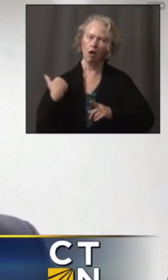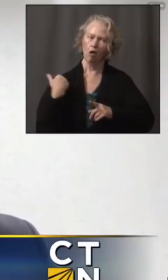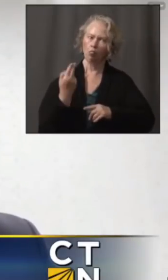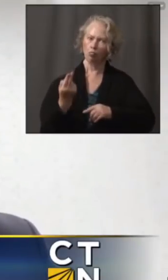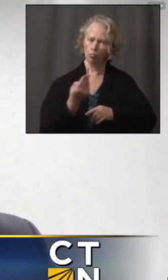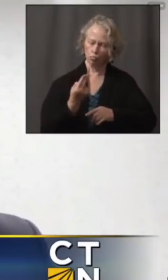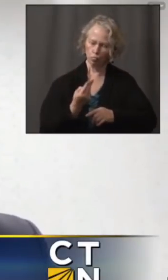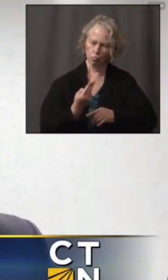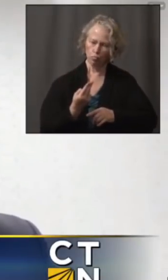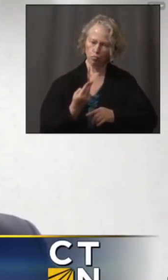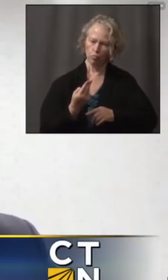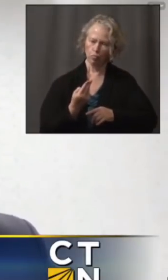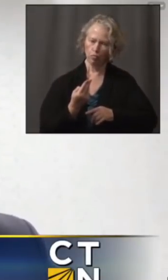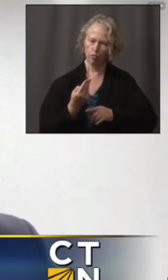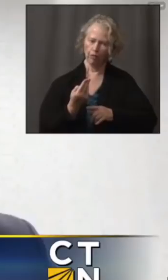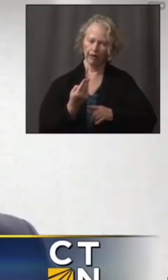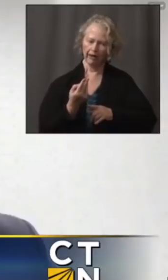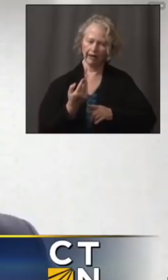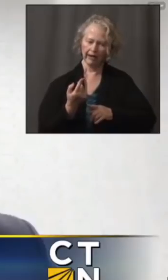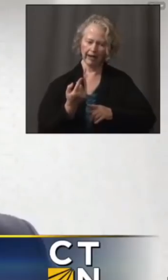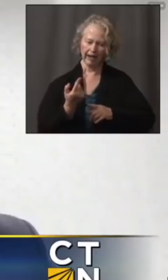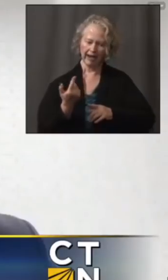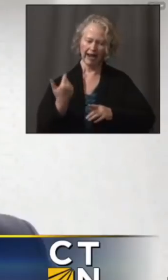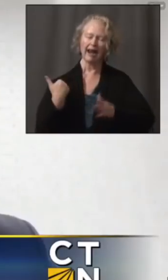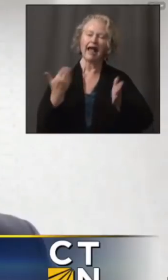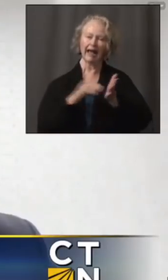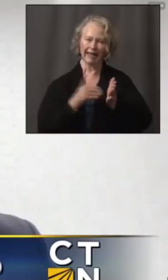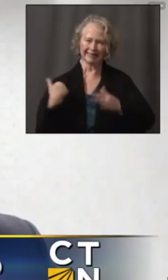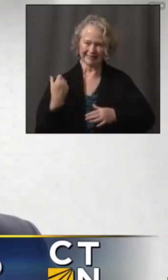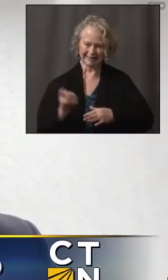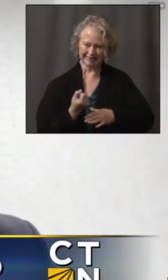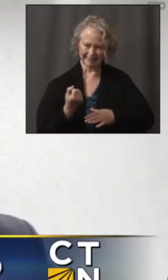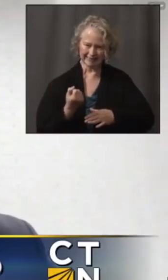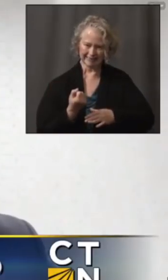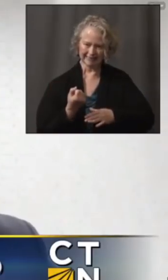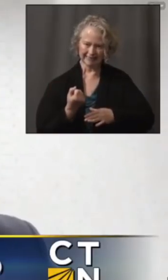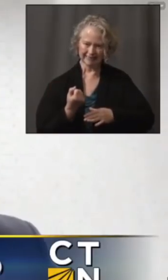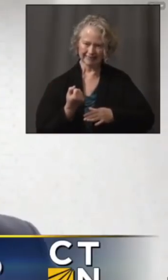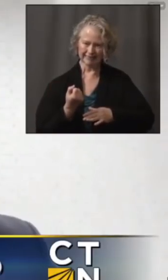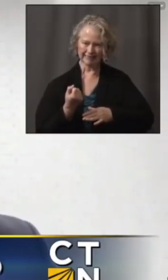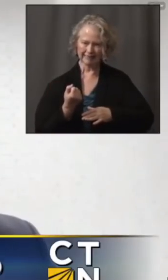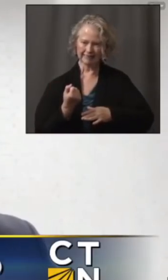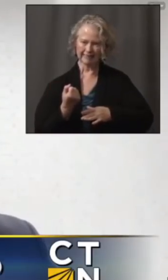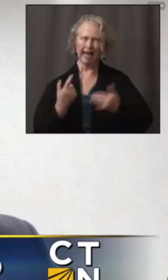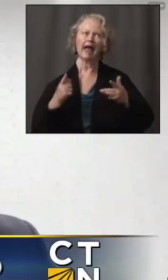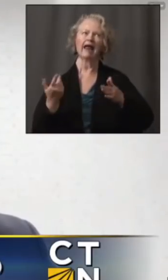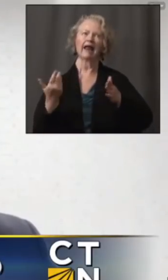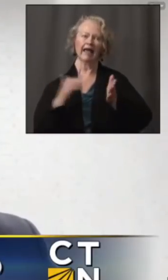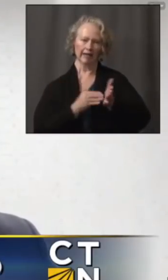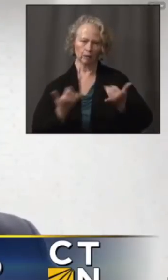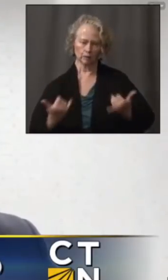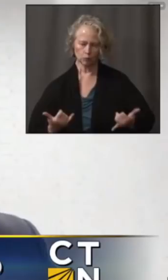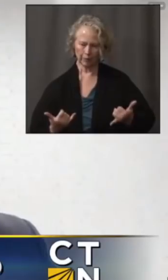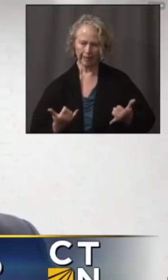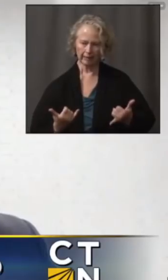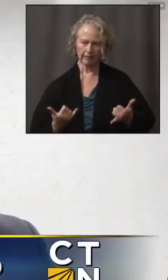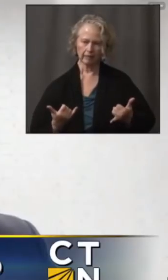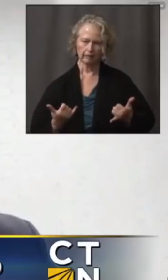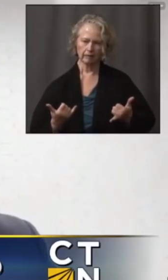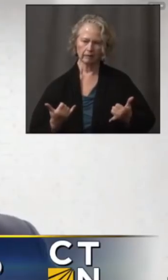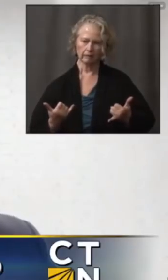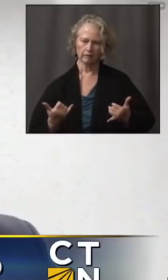Thursday, and taken a test on Saturday, and have taken the test also today,